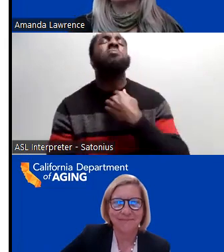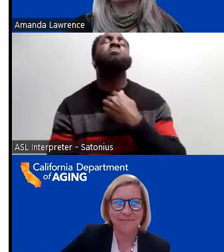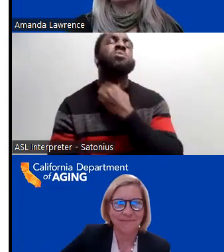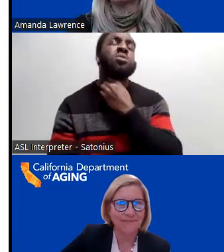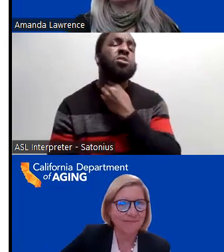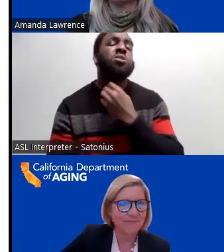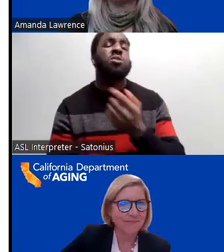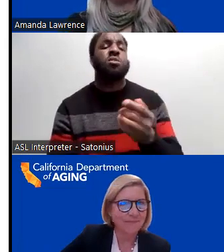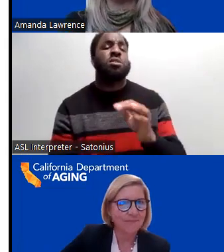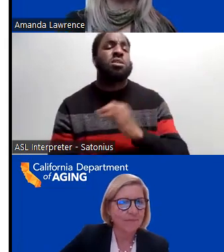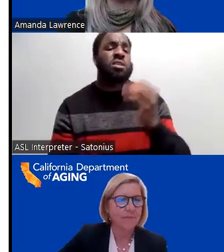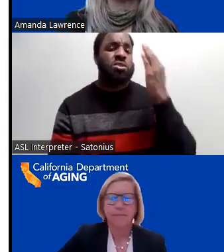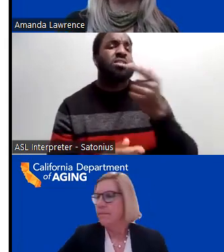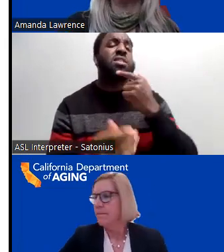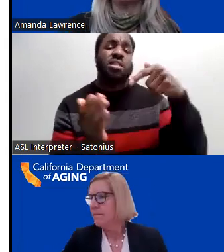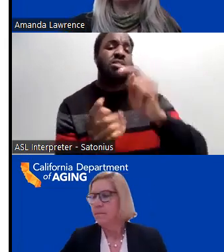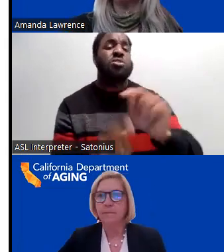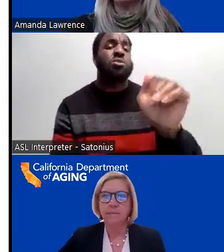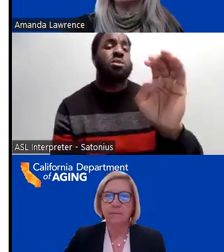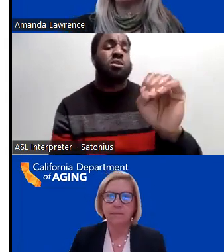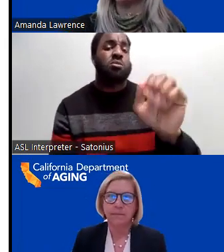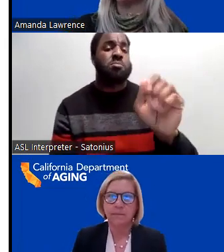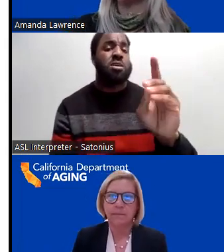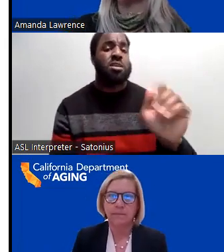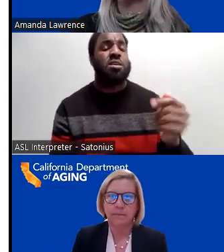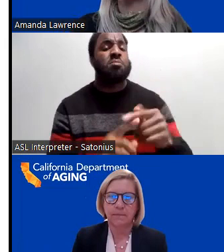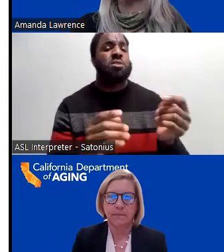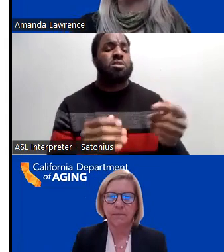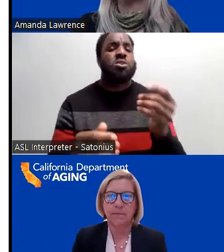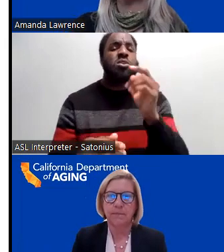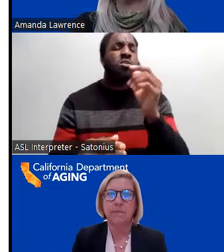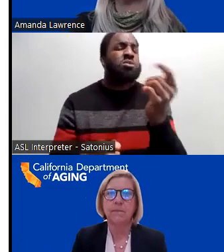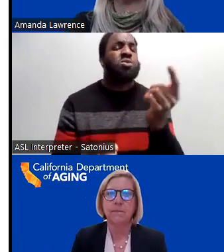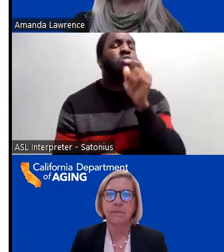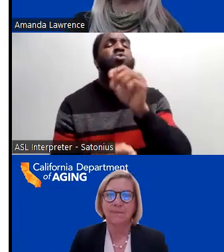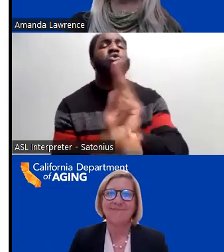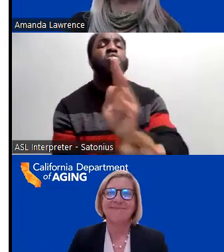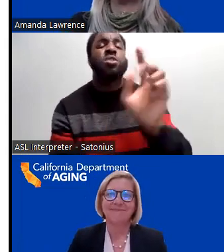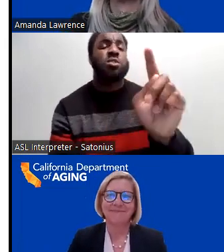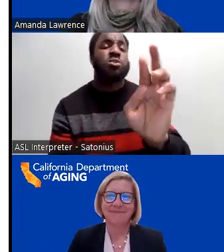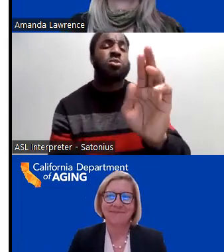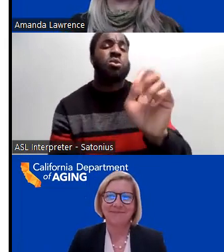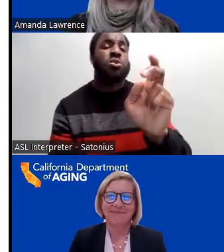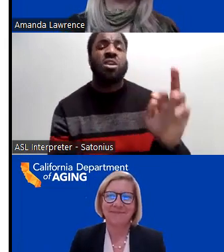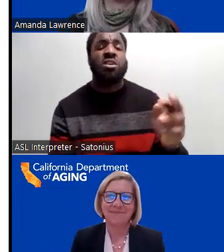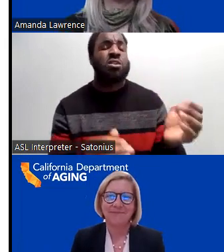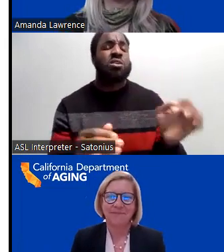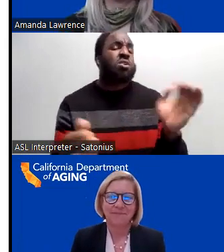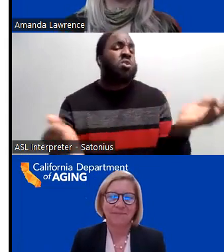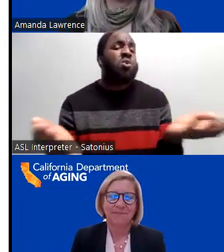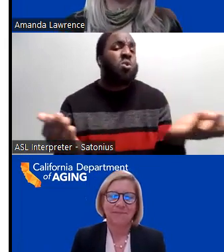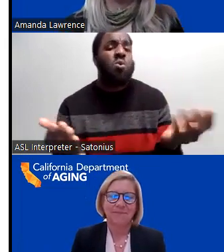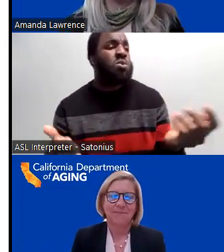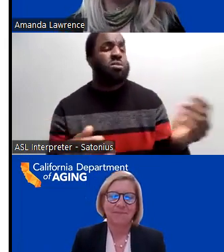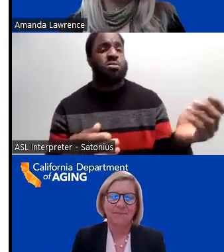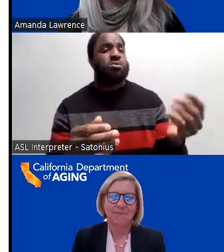I'm sorry if you said this, Amanda, but how you're tracking, like who's using the tracker, essentially, like what constituents over